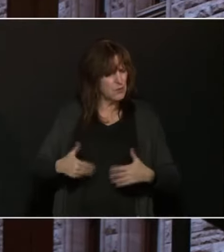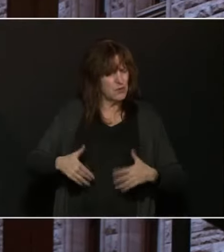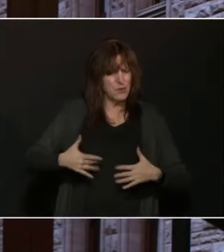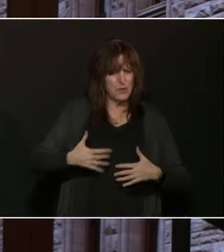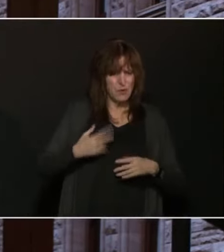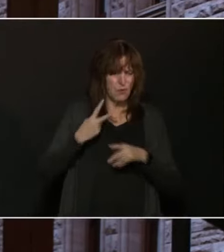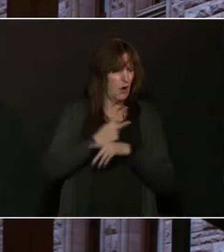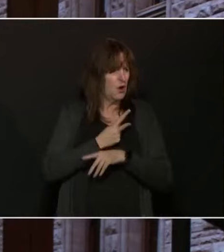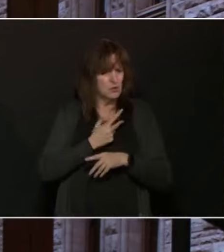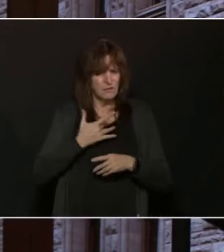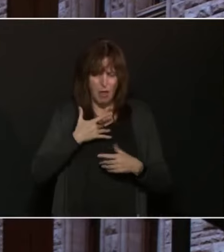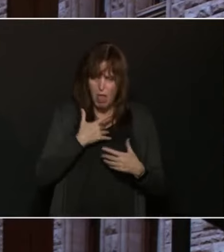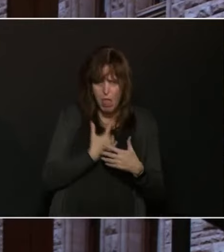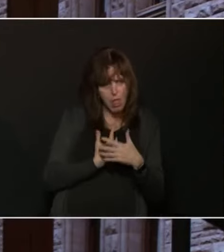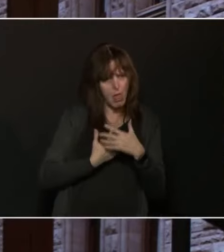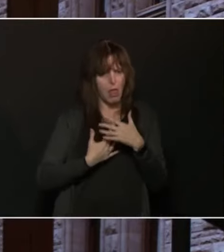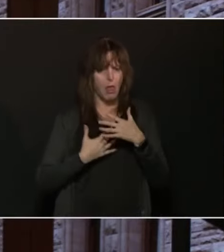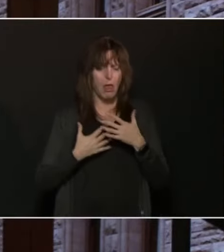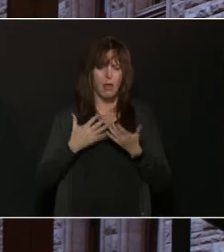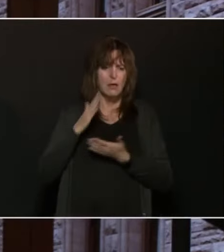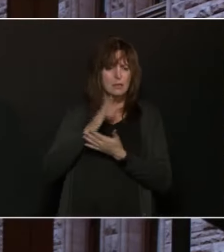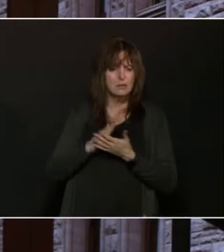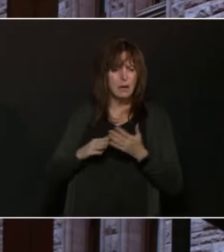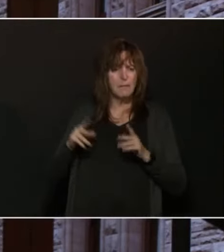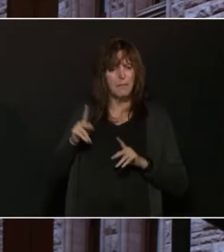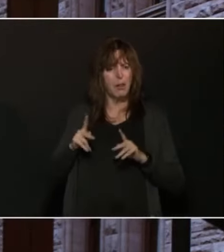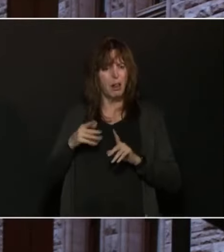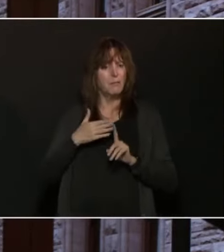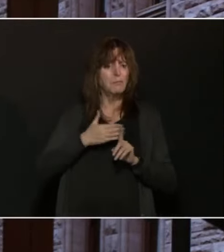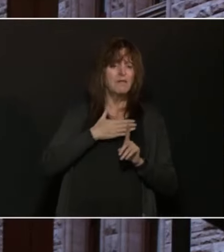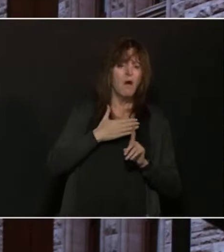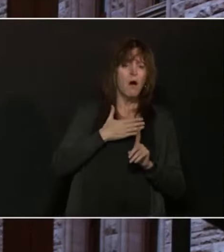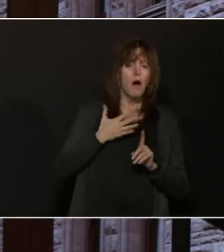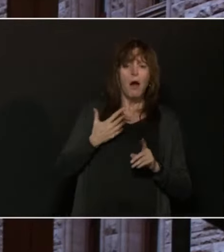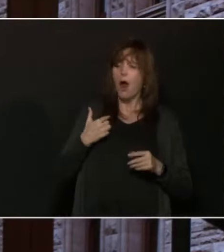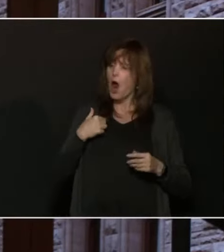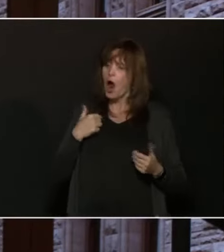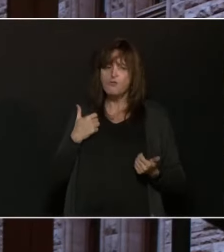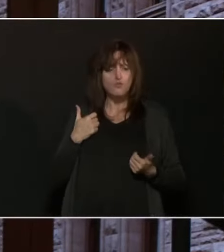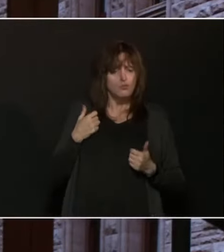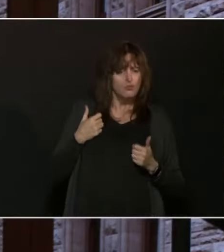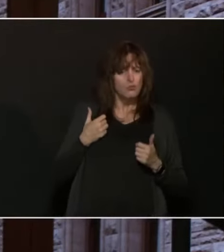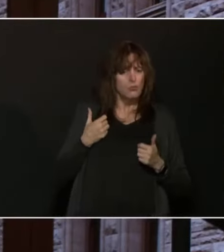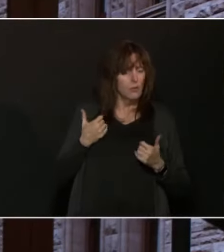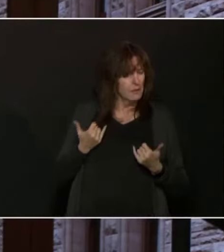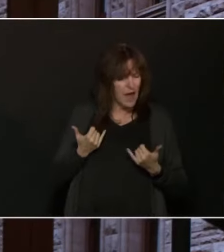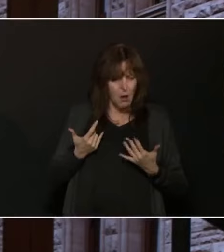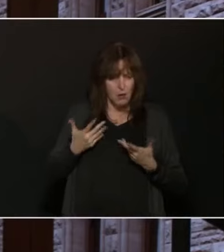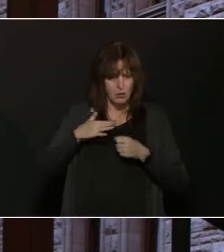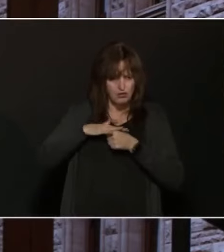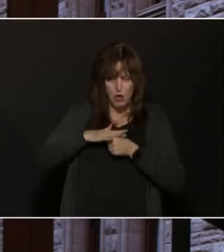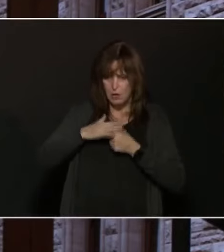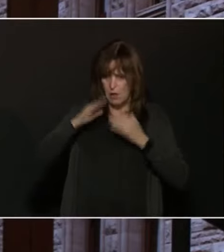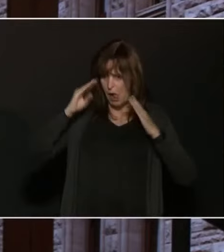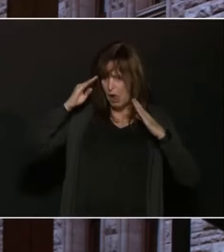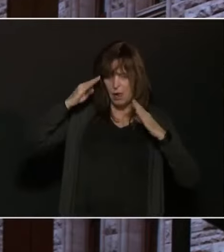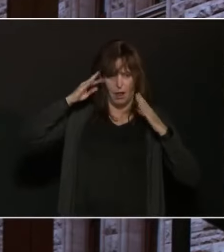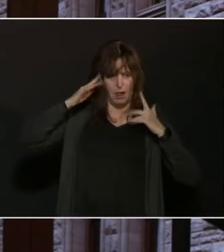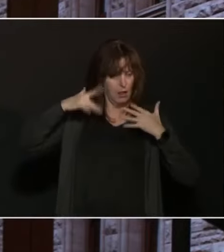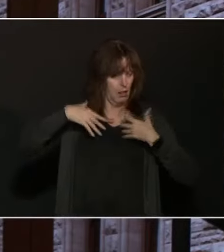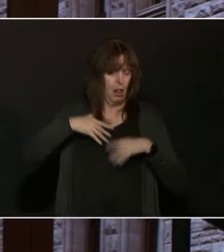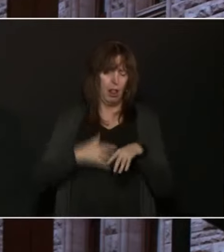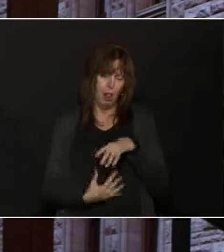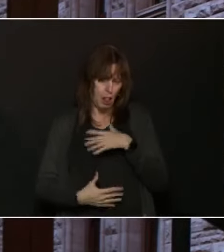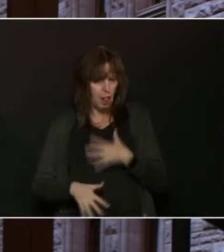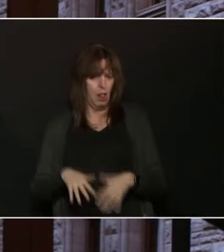health problems are having stress and anxiety issues. And I can't overstress how important it is to reach out